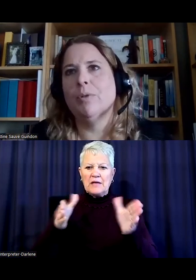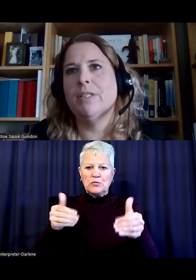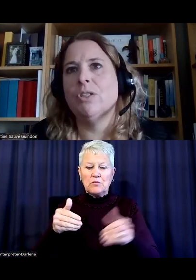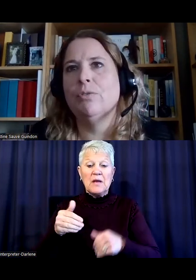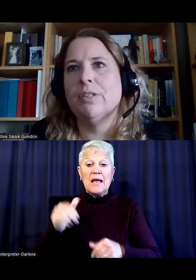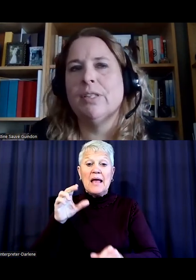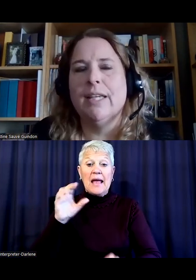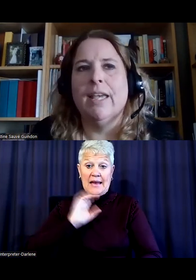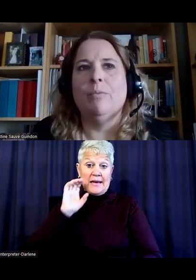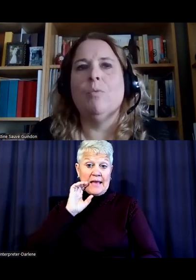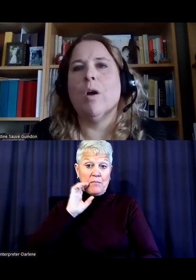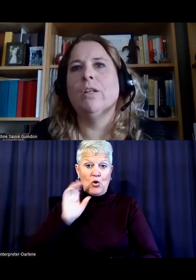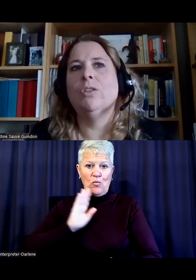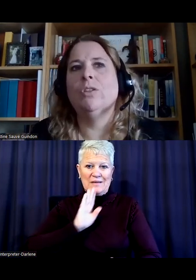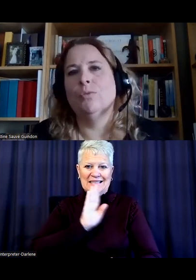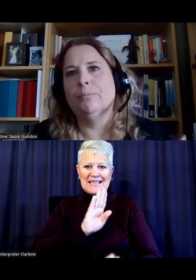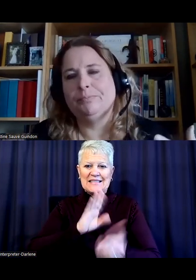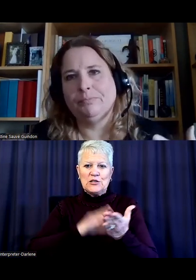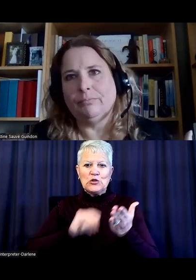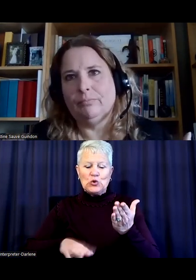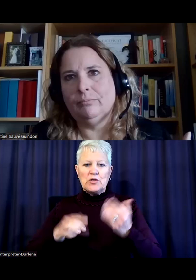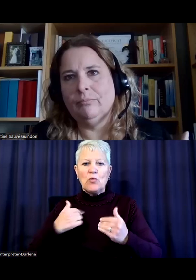Campbell was a student. We wanted to do